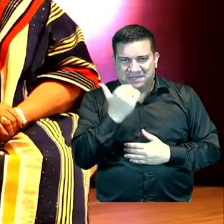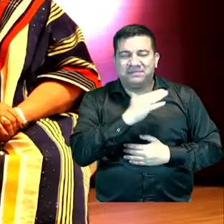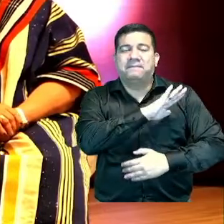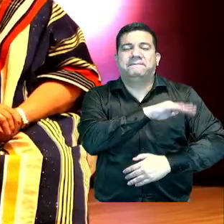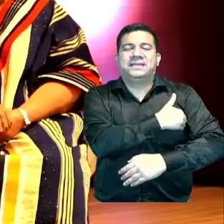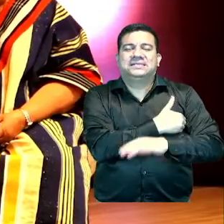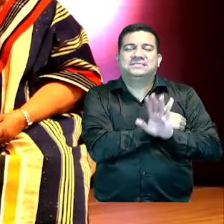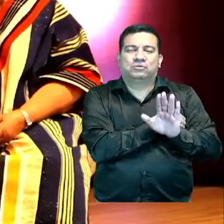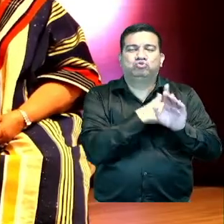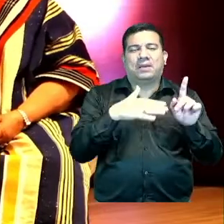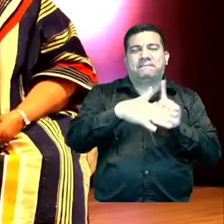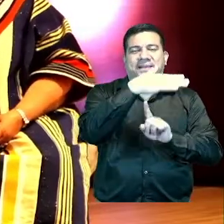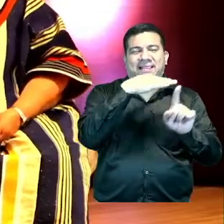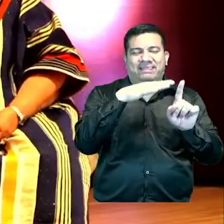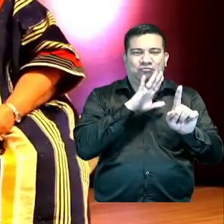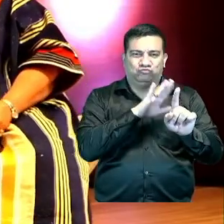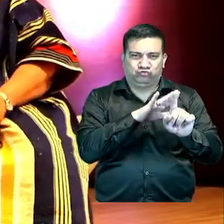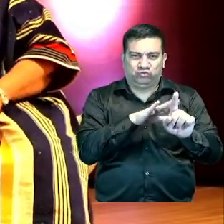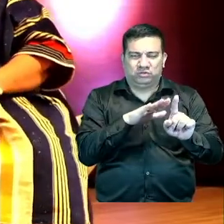Lady Minister of the Environment